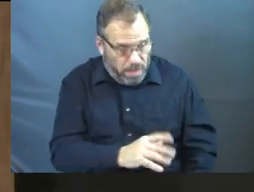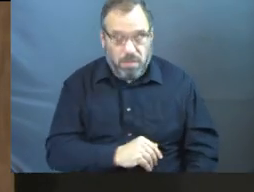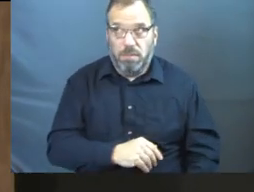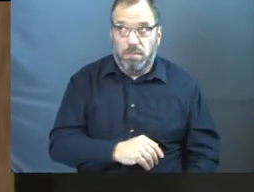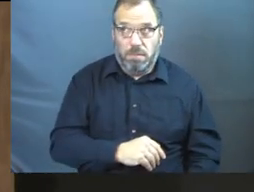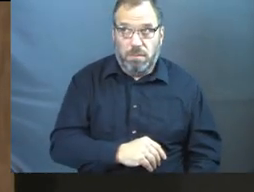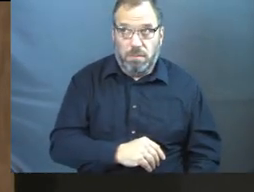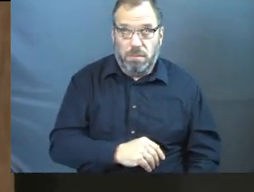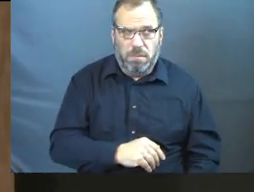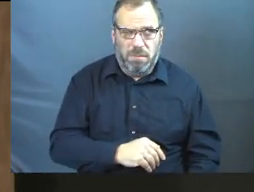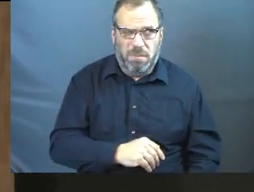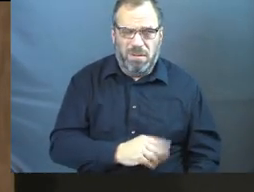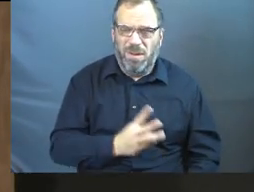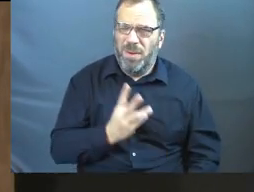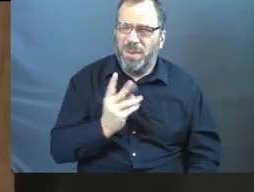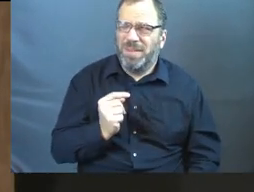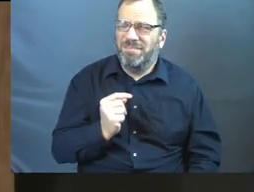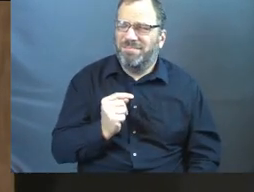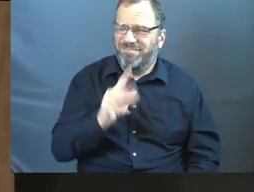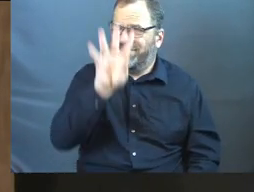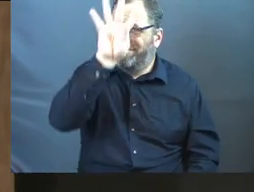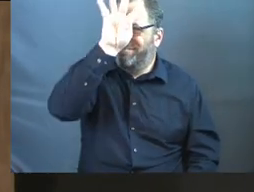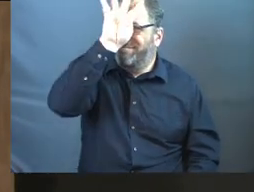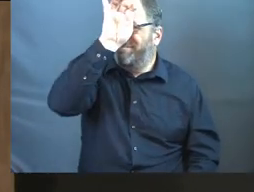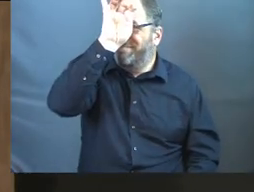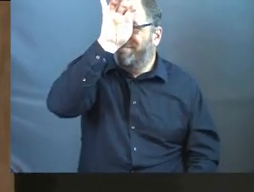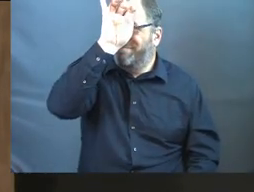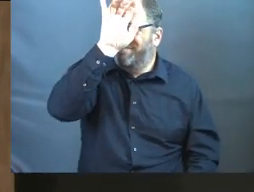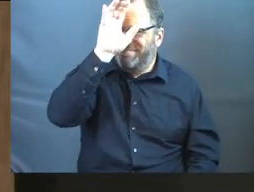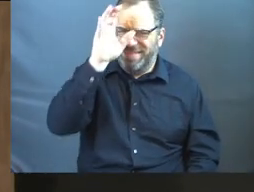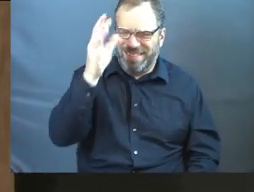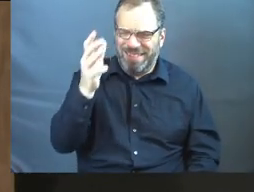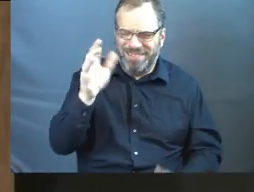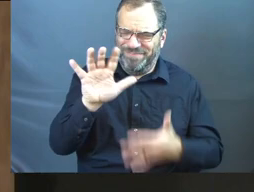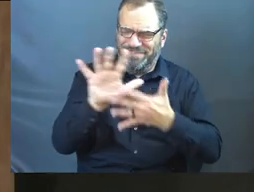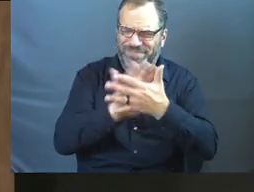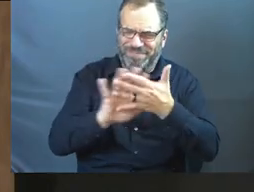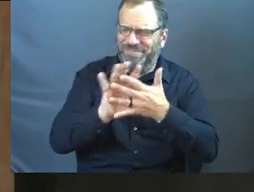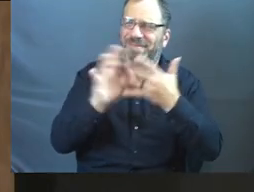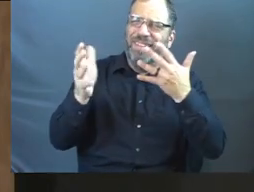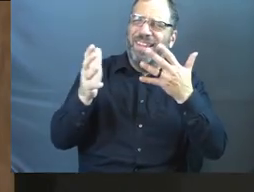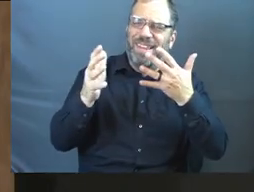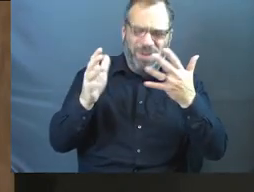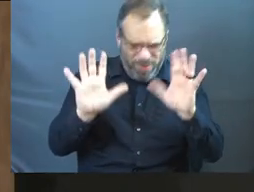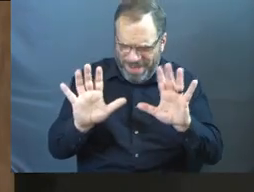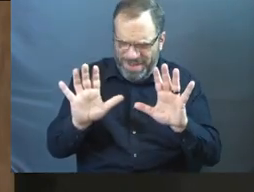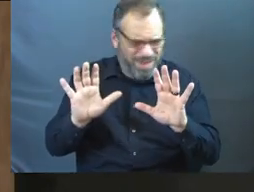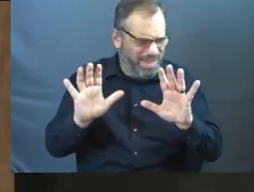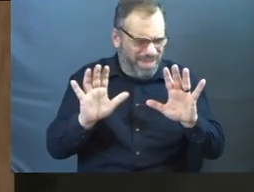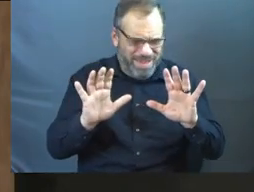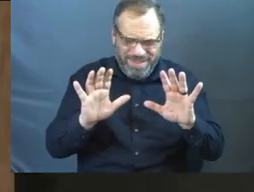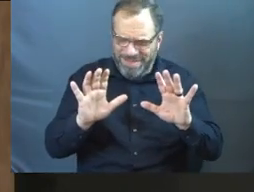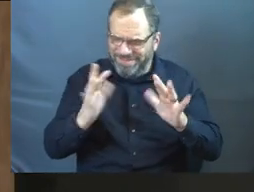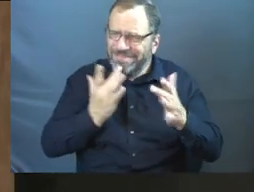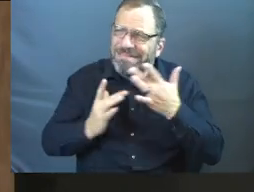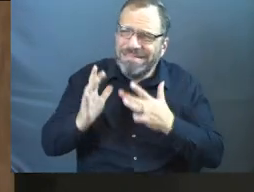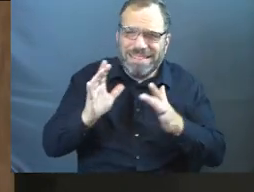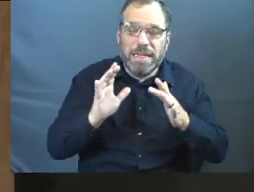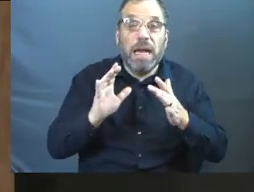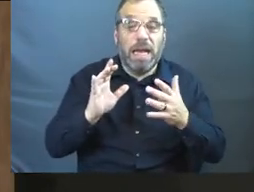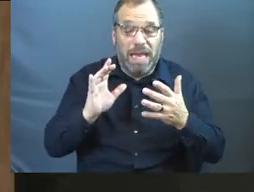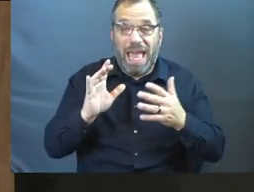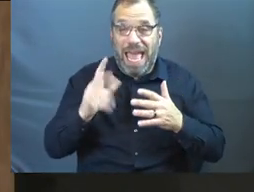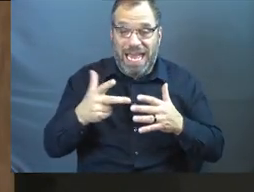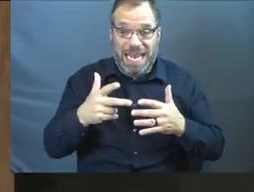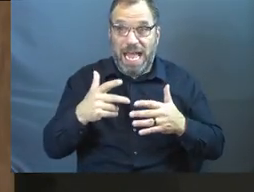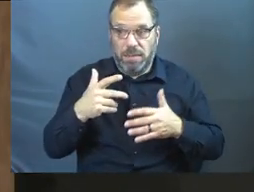like, I don't understand. A lot of questions, price, a lot of doubt, right? A lot of hardship that they went through. And then not only that,